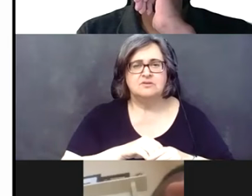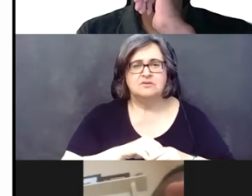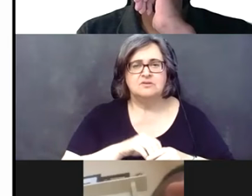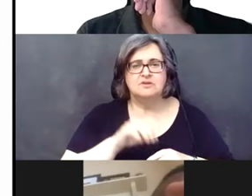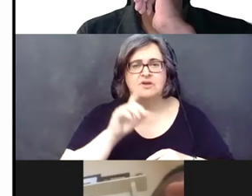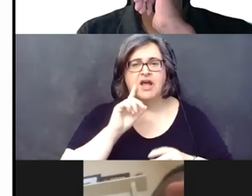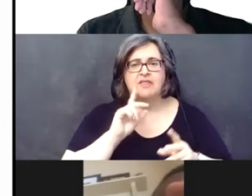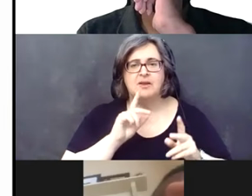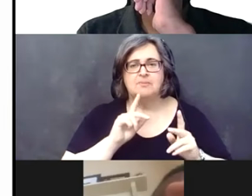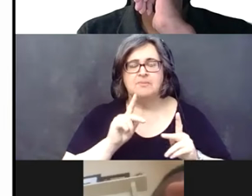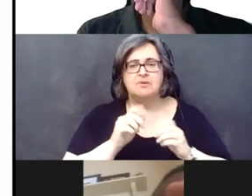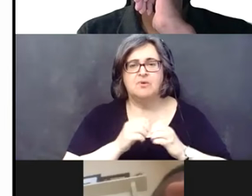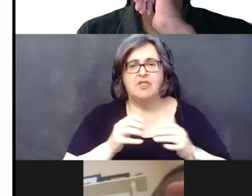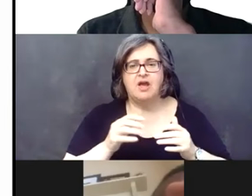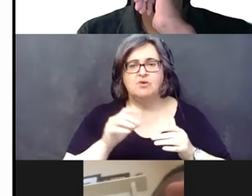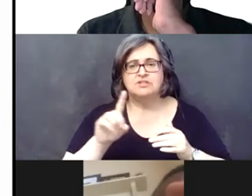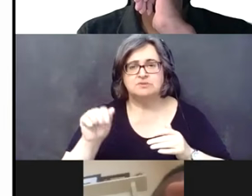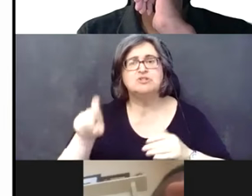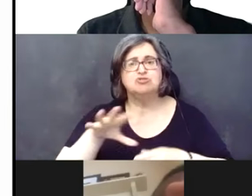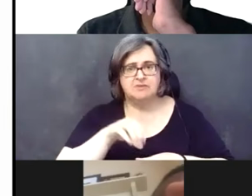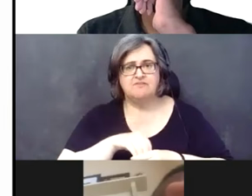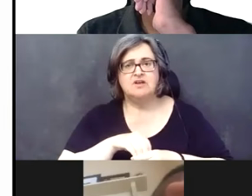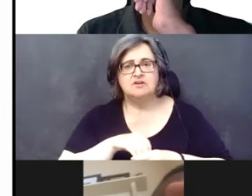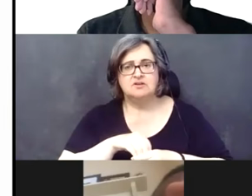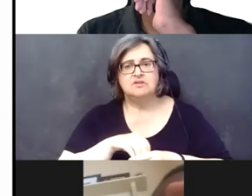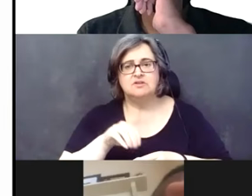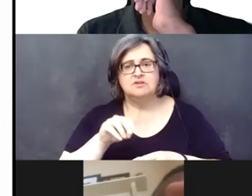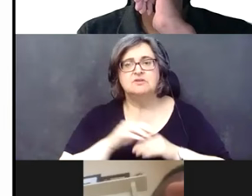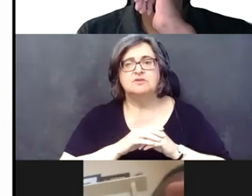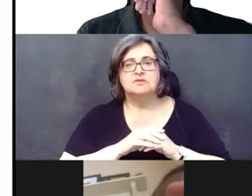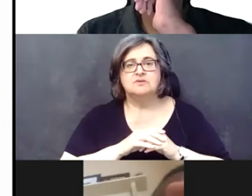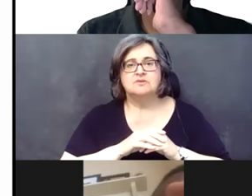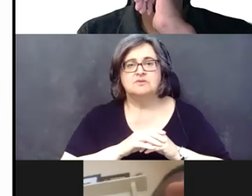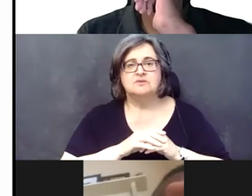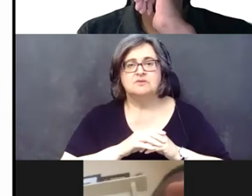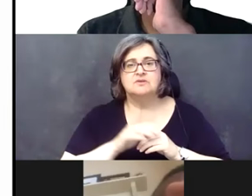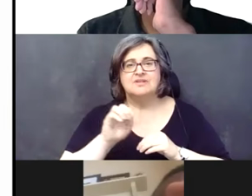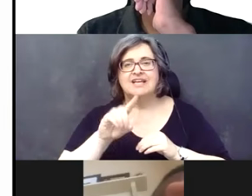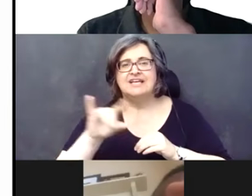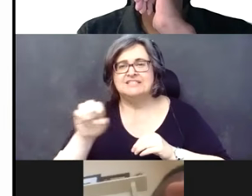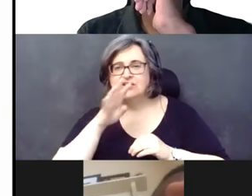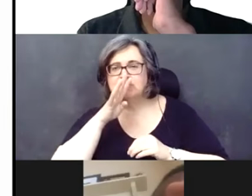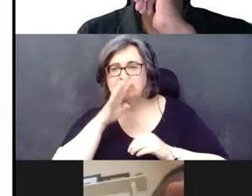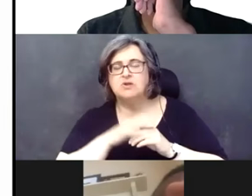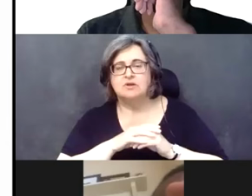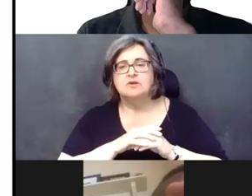disabilities should be involved, and you can support a local